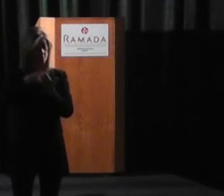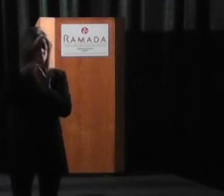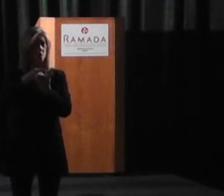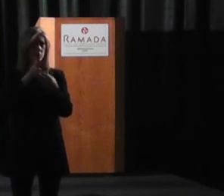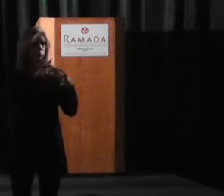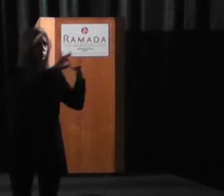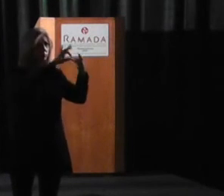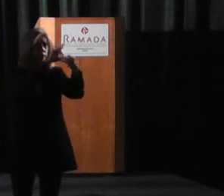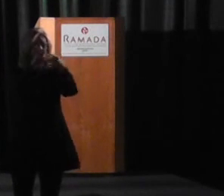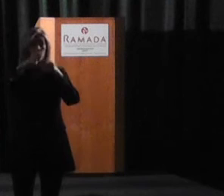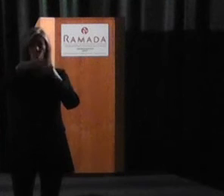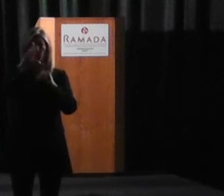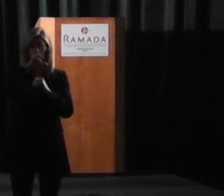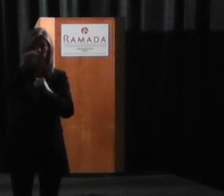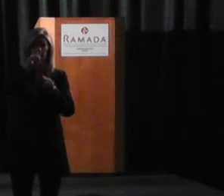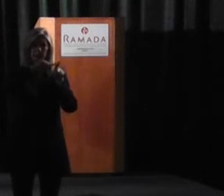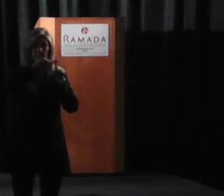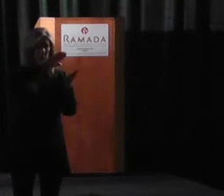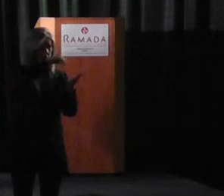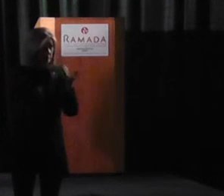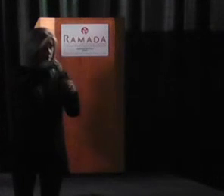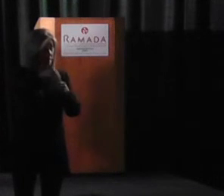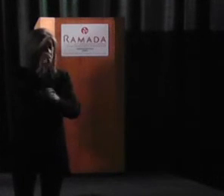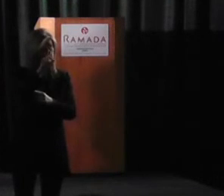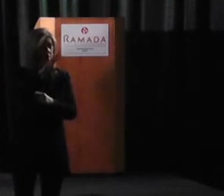centers in Edmonton and surrounding areas.